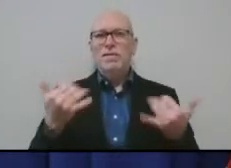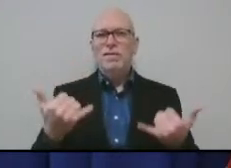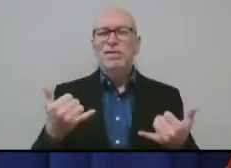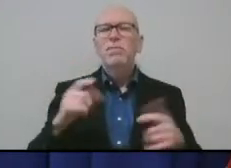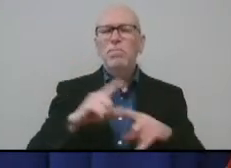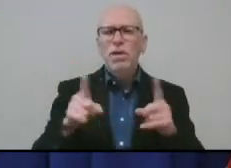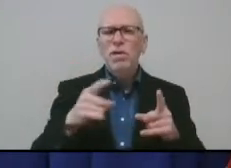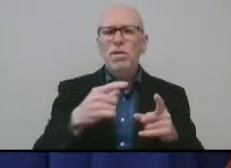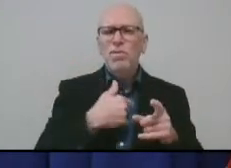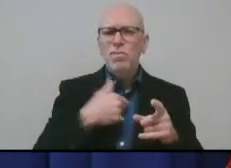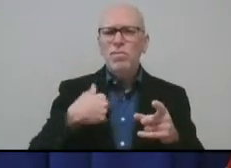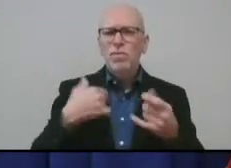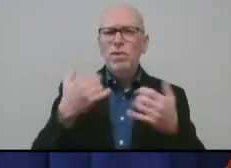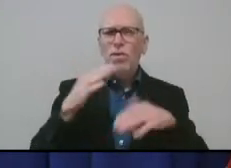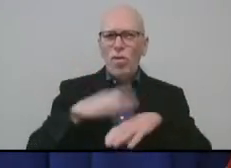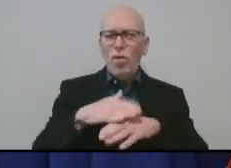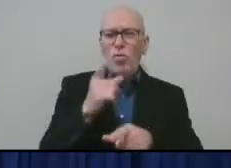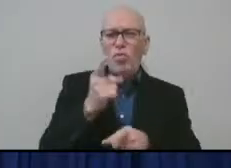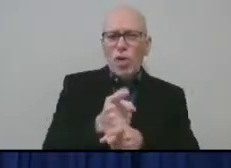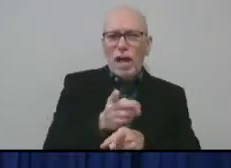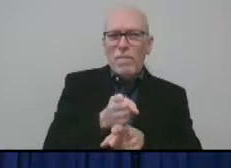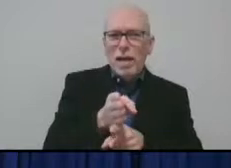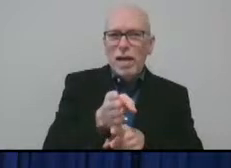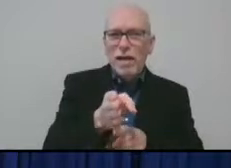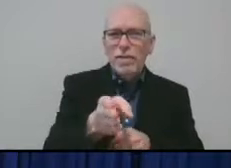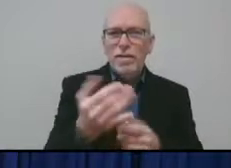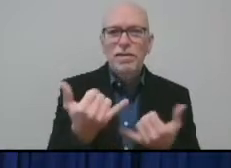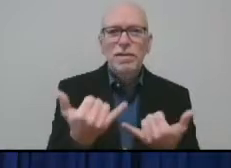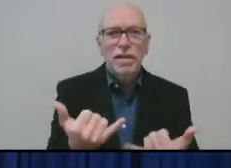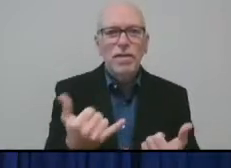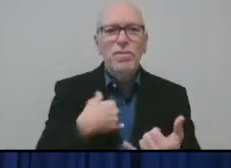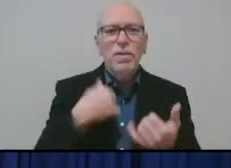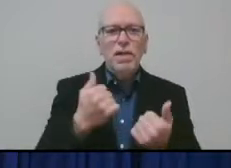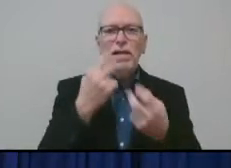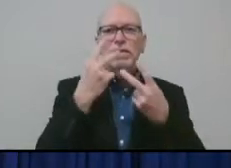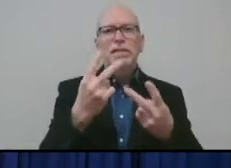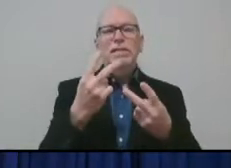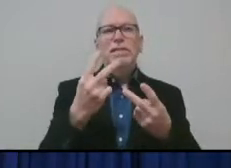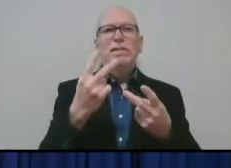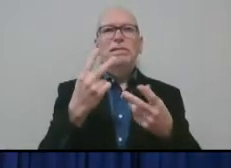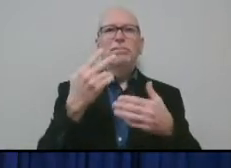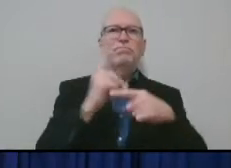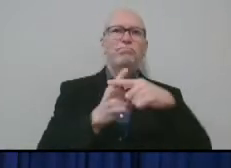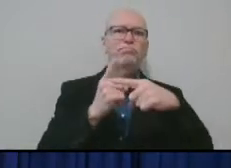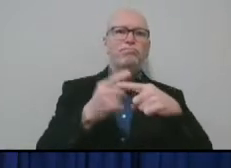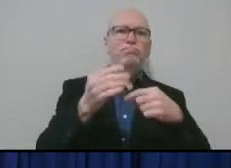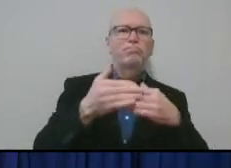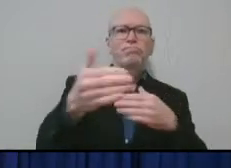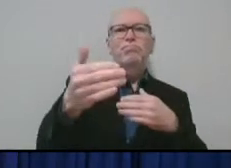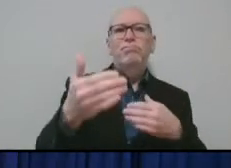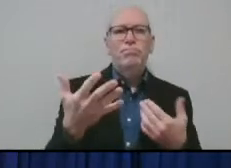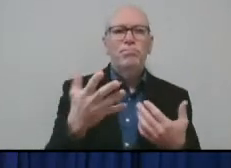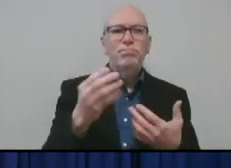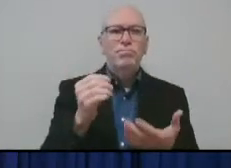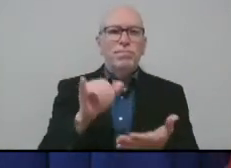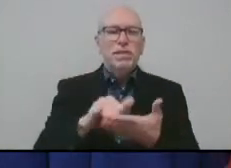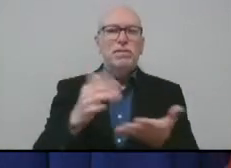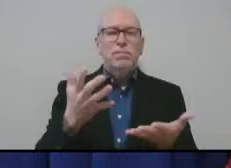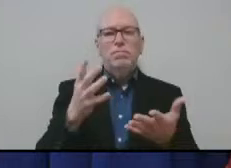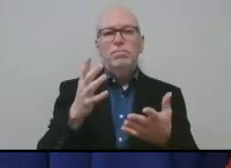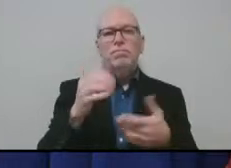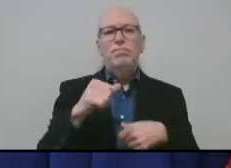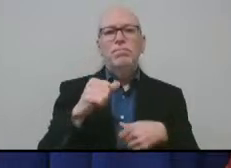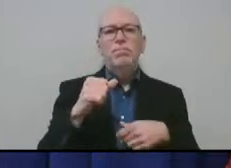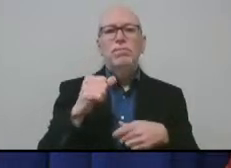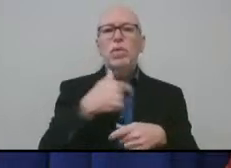are on a path that looks that we can kind of see our way out, and that's mindful of that we